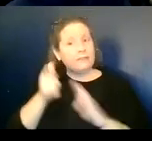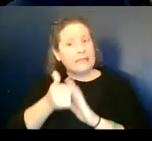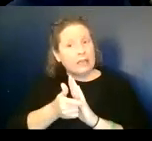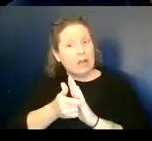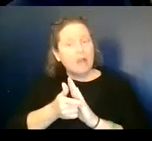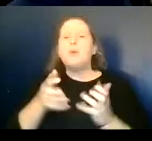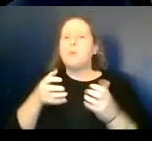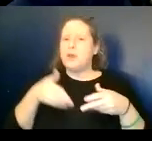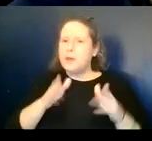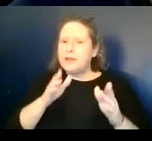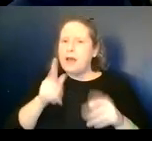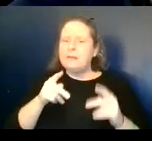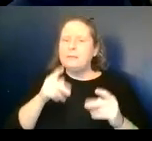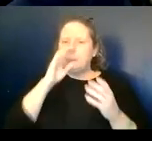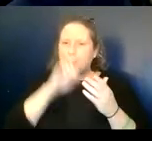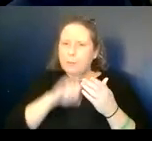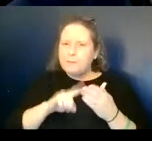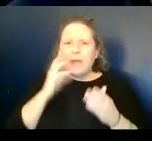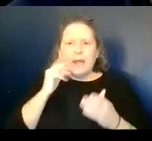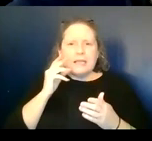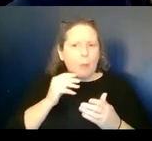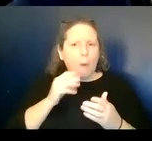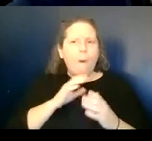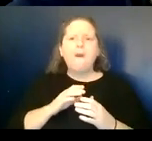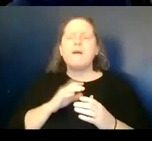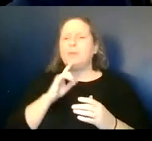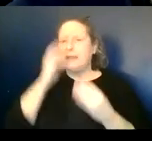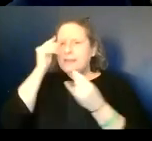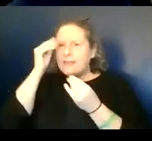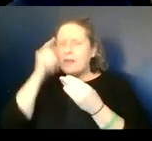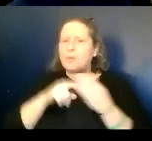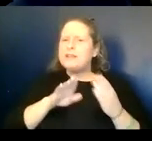these things and what identities they identify with.